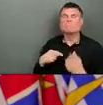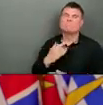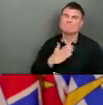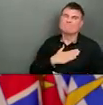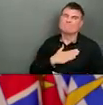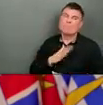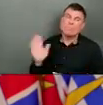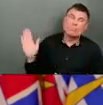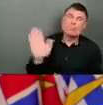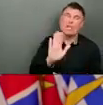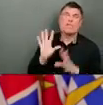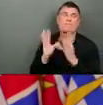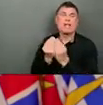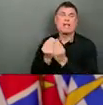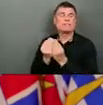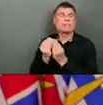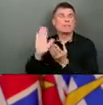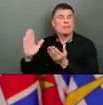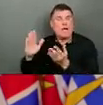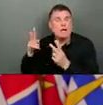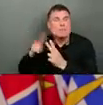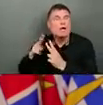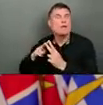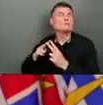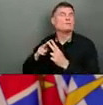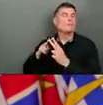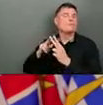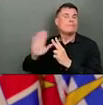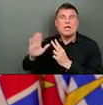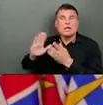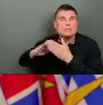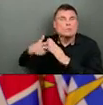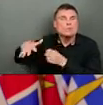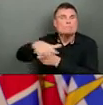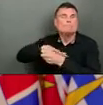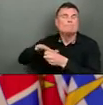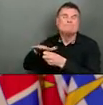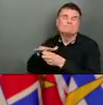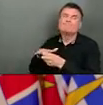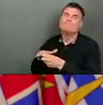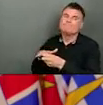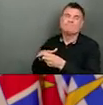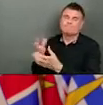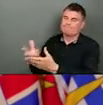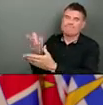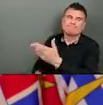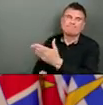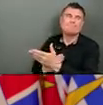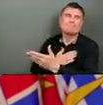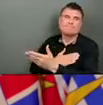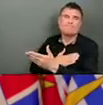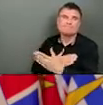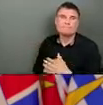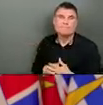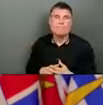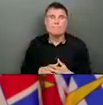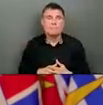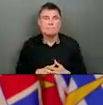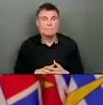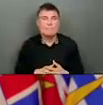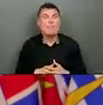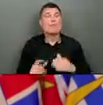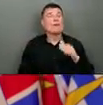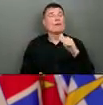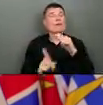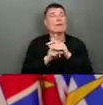through this pandemic phase. We have 1 new outbreak to report as well at Surrey Memorial Hospital,